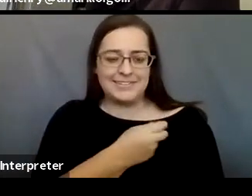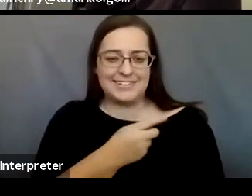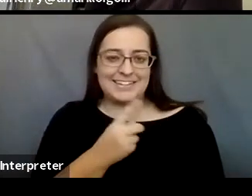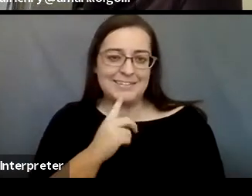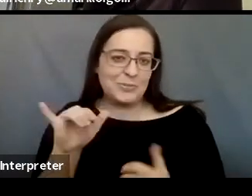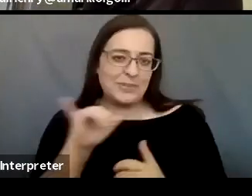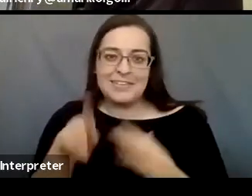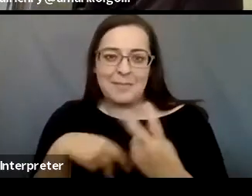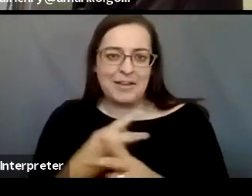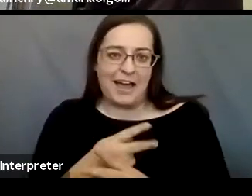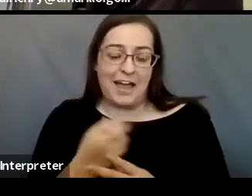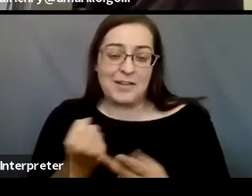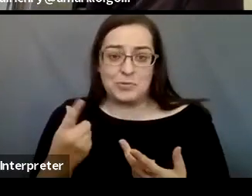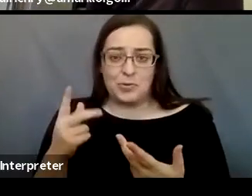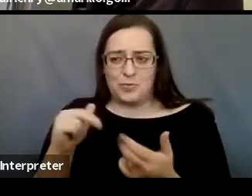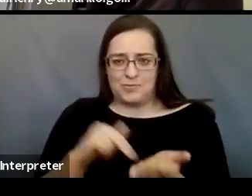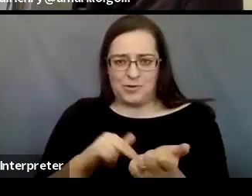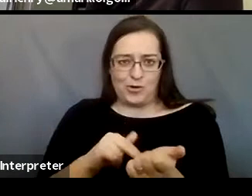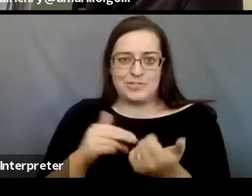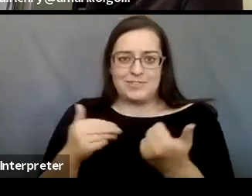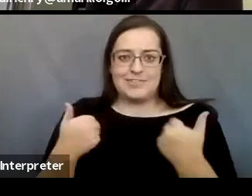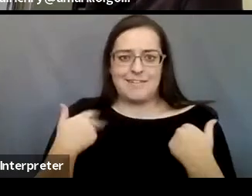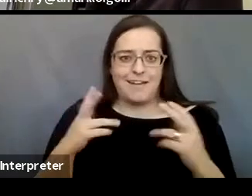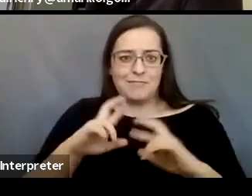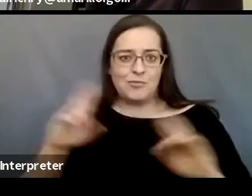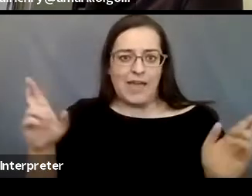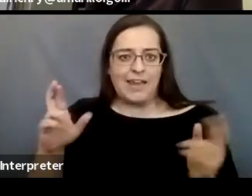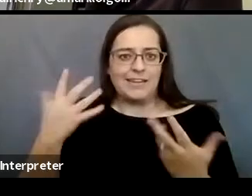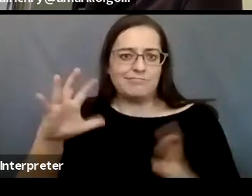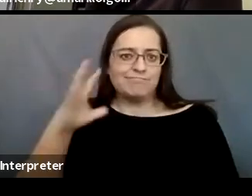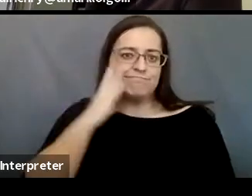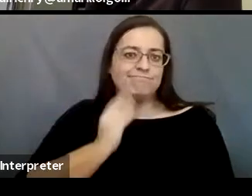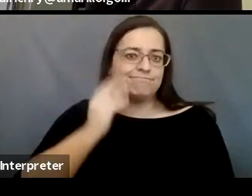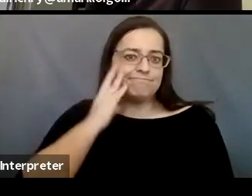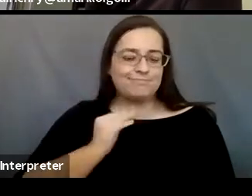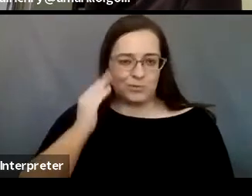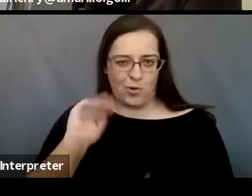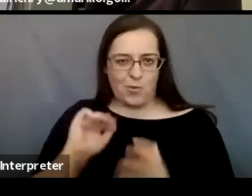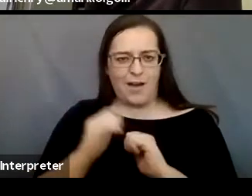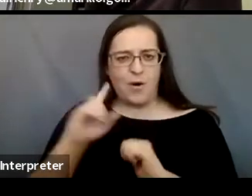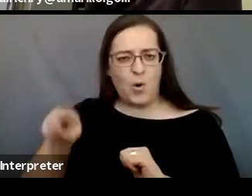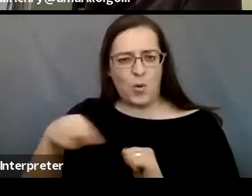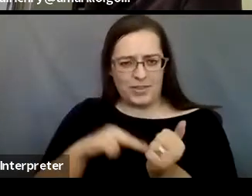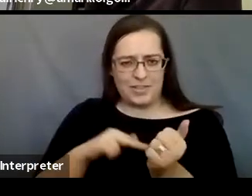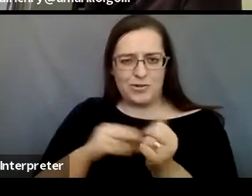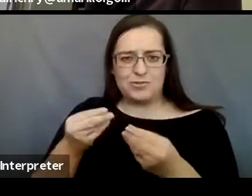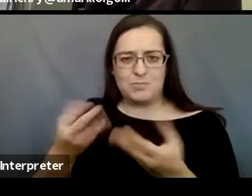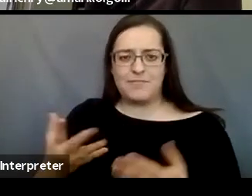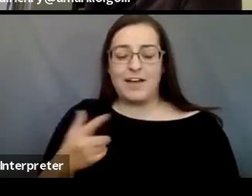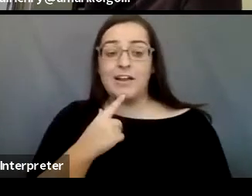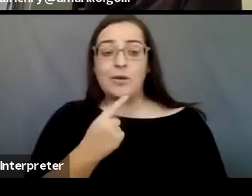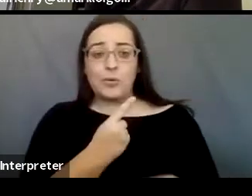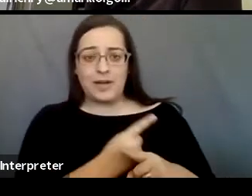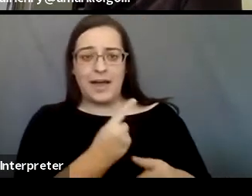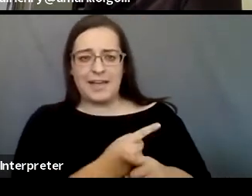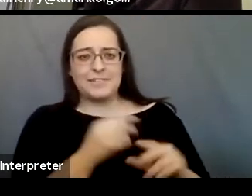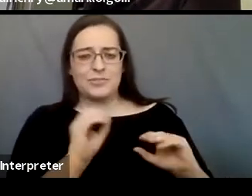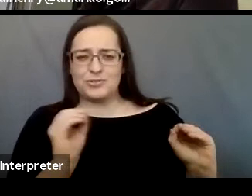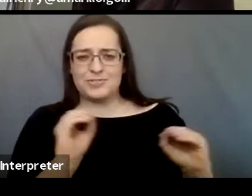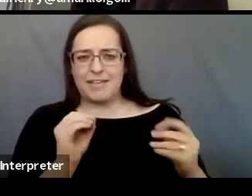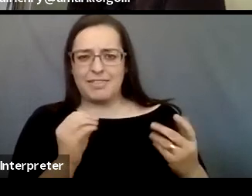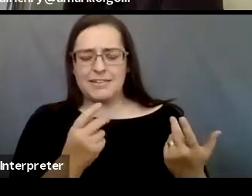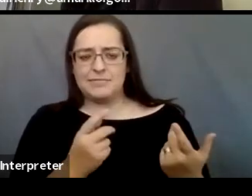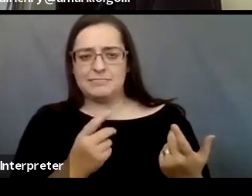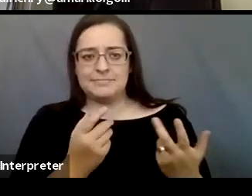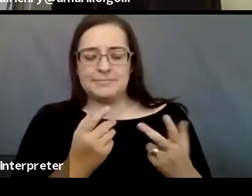so our plan is we're going to have nurses only administer this vaccine. Yeah, that's exactly right. There's nothing